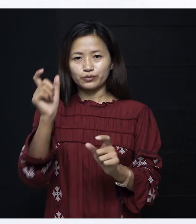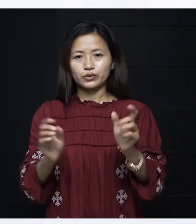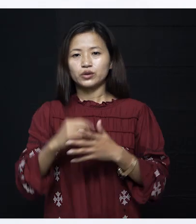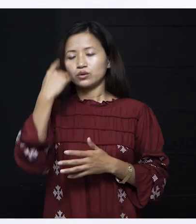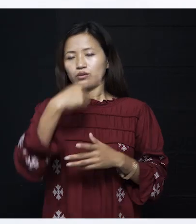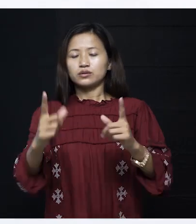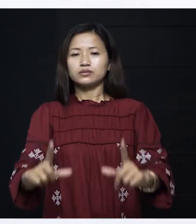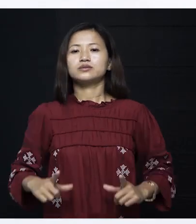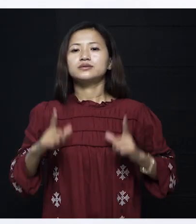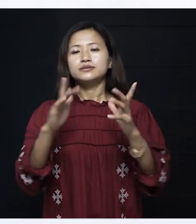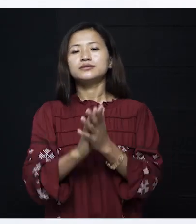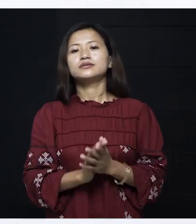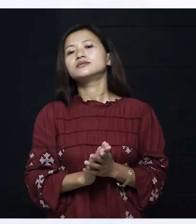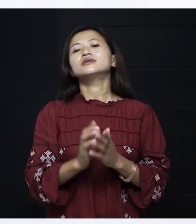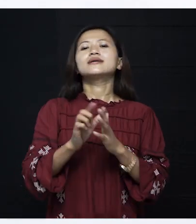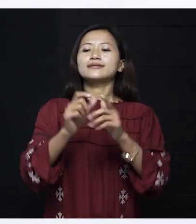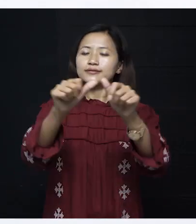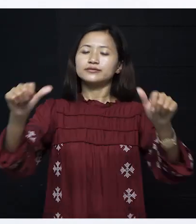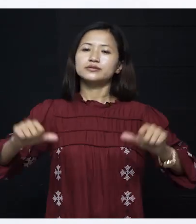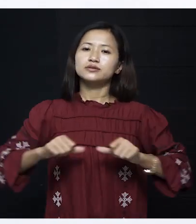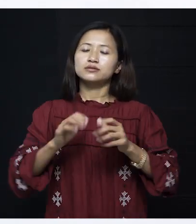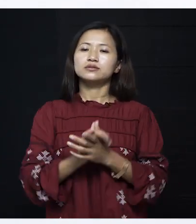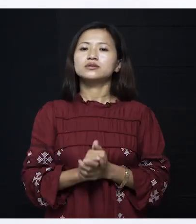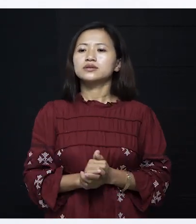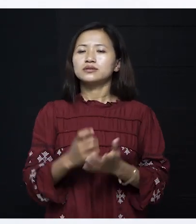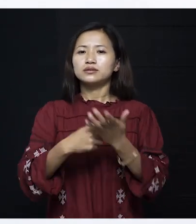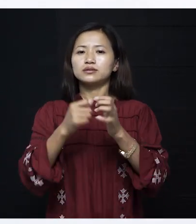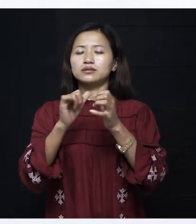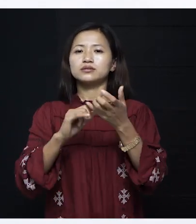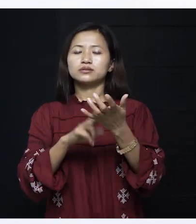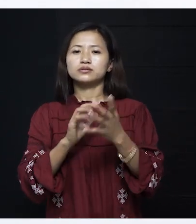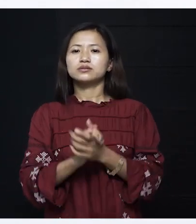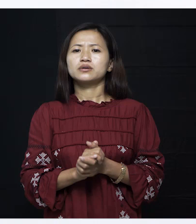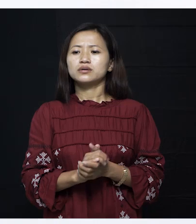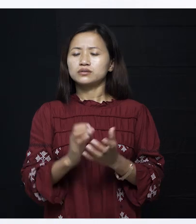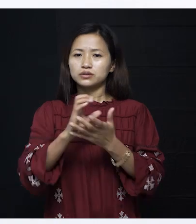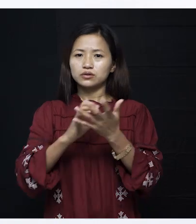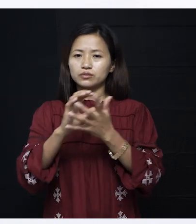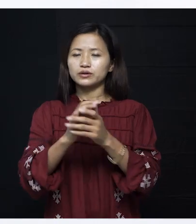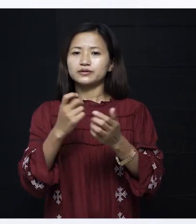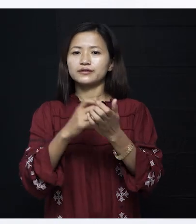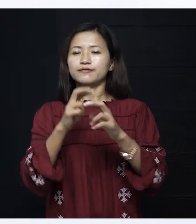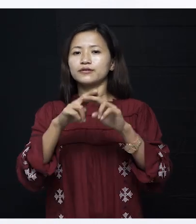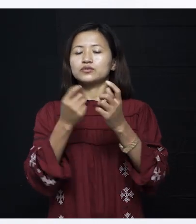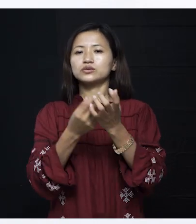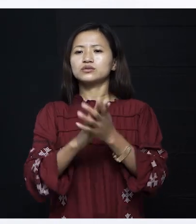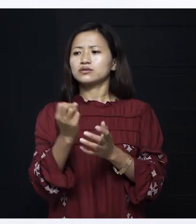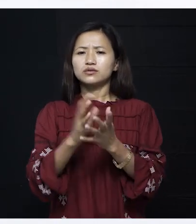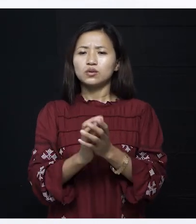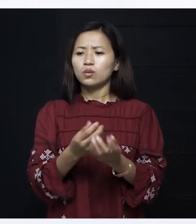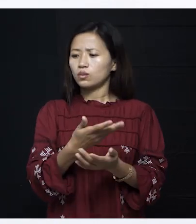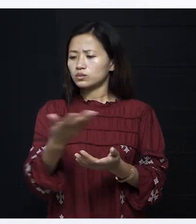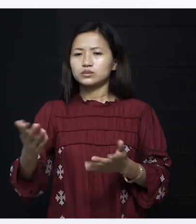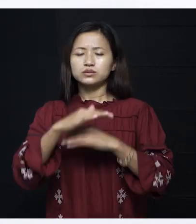people who are living in a definite area. And the reason why is so that they will compile the figure and they will use it for